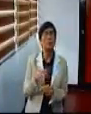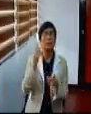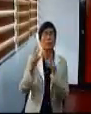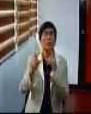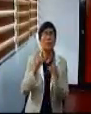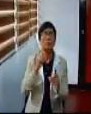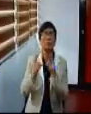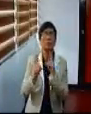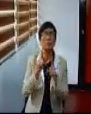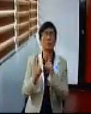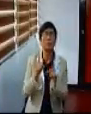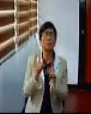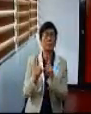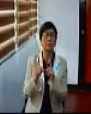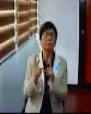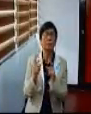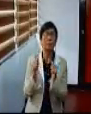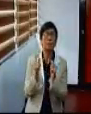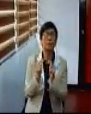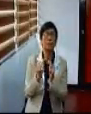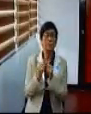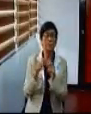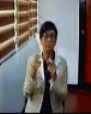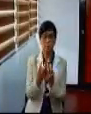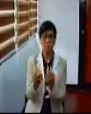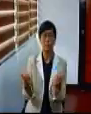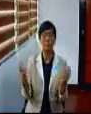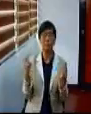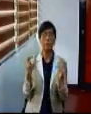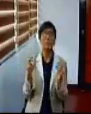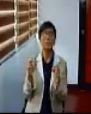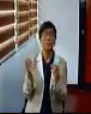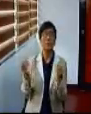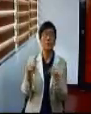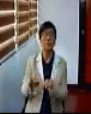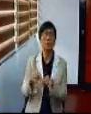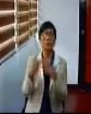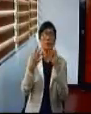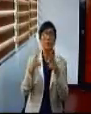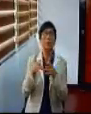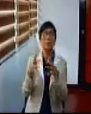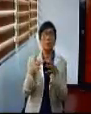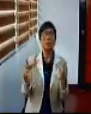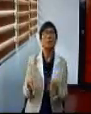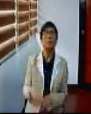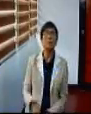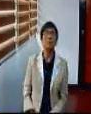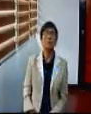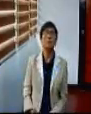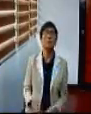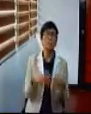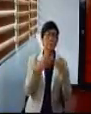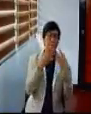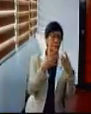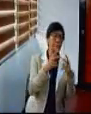conversation with the panel on this issue. Thank you very much again. And thank you very